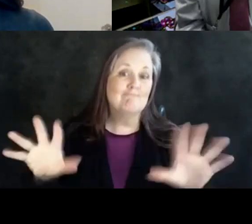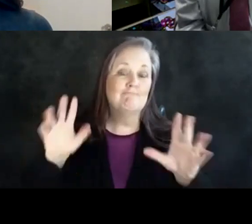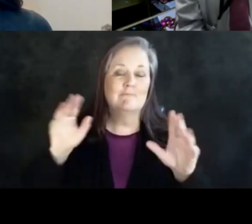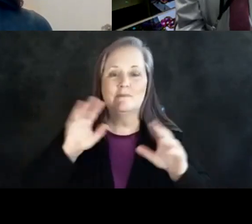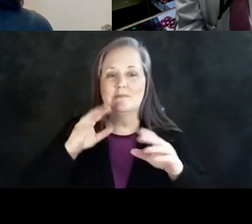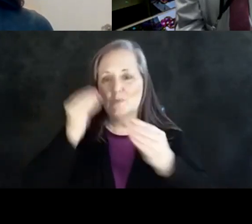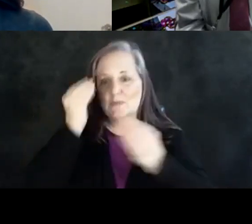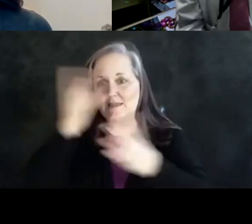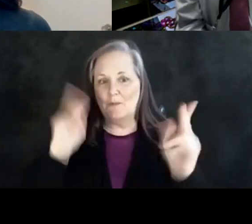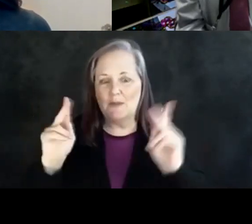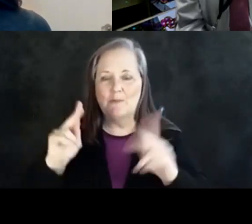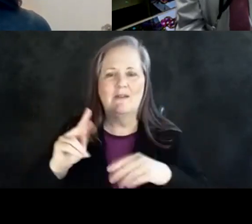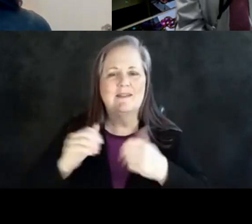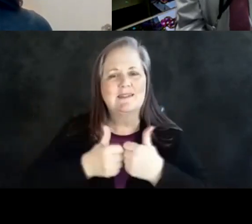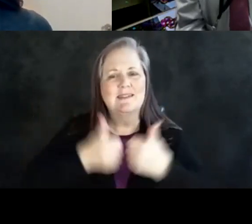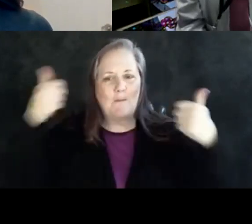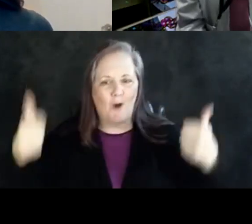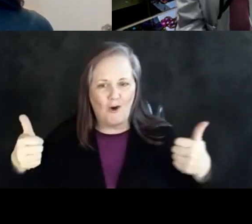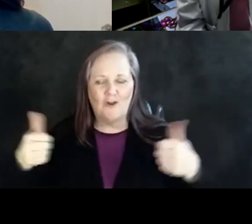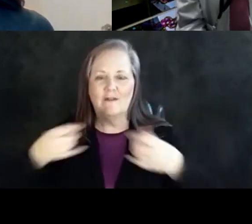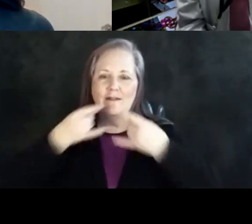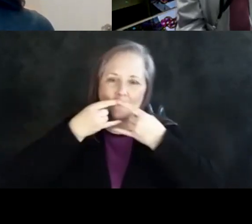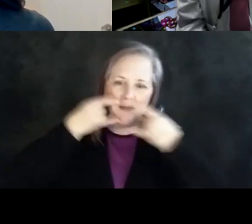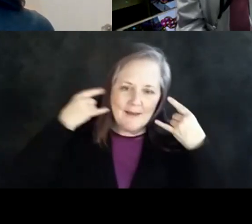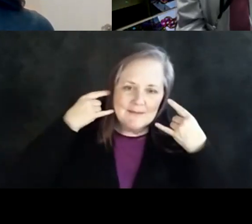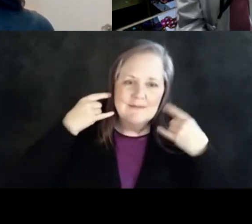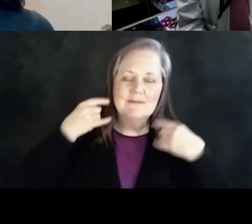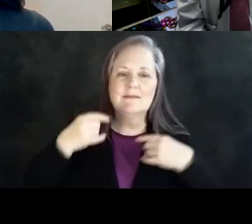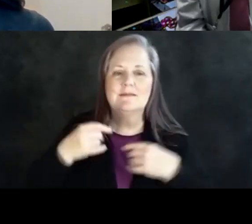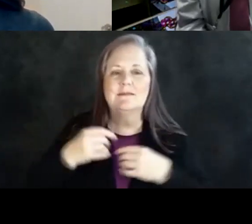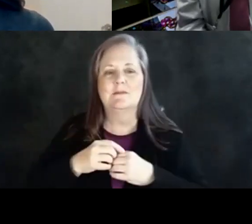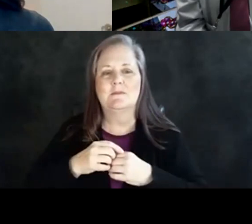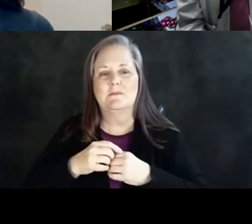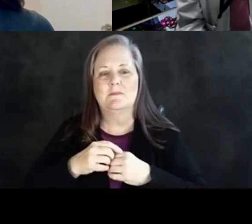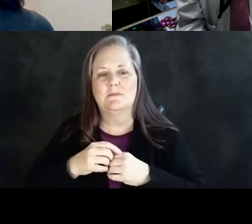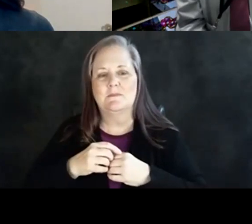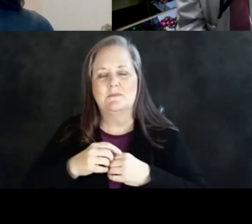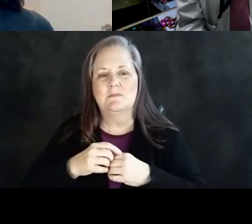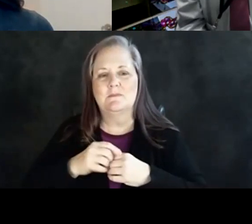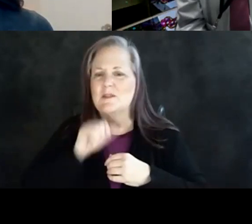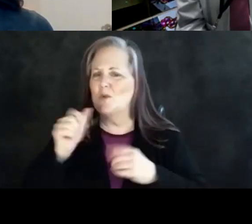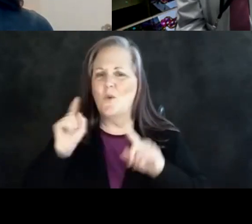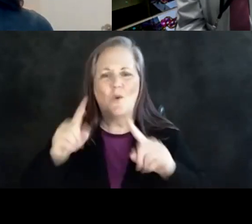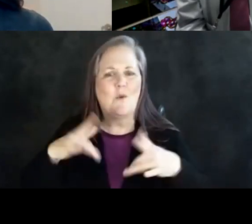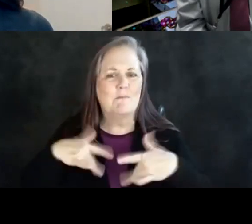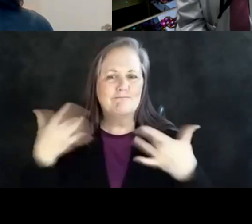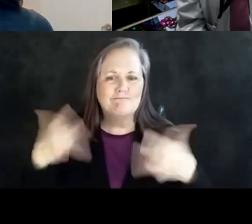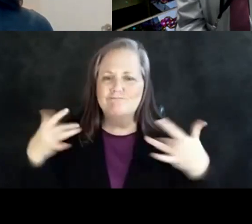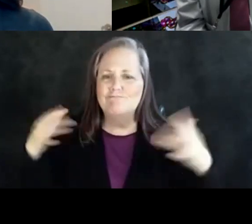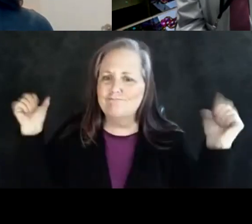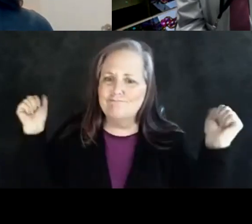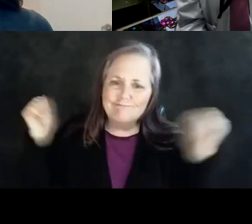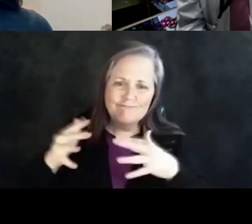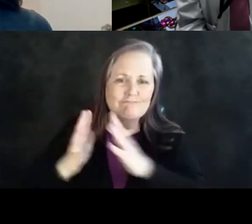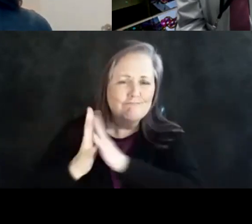about social distancing and face covering and avoiding gatherings as ways